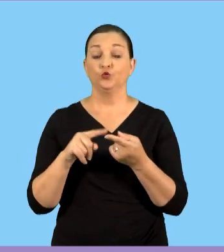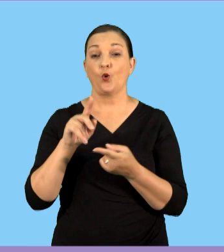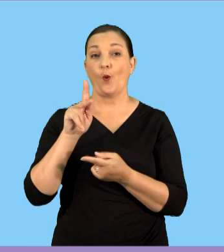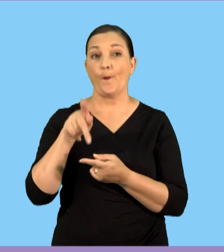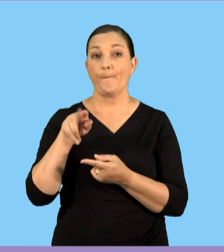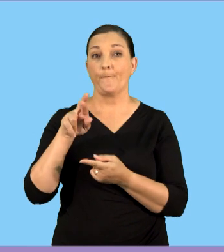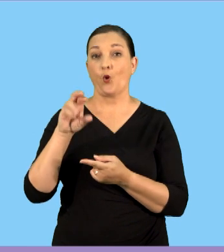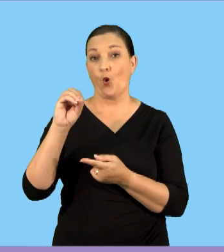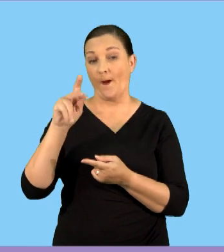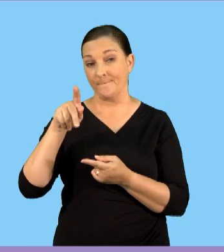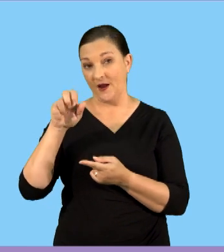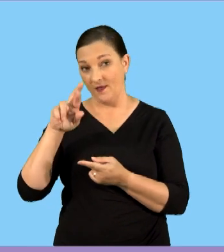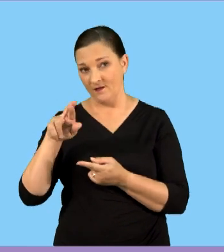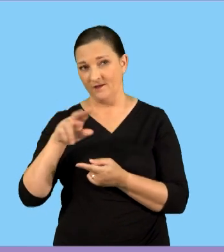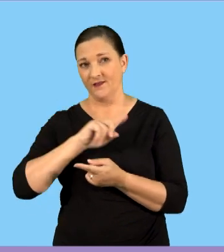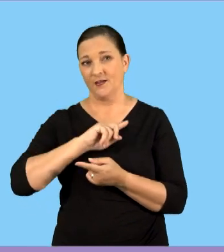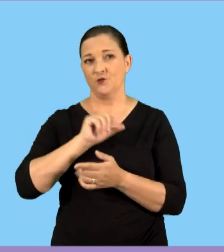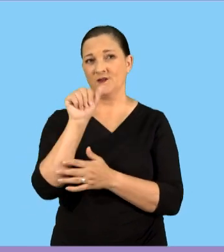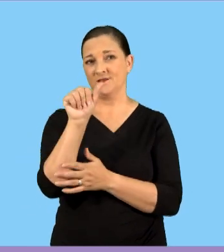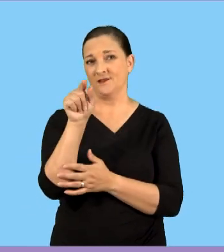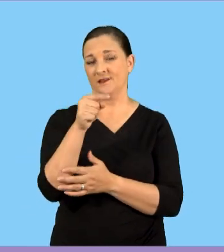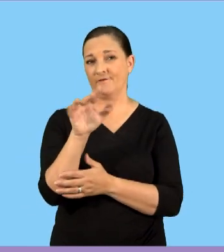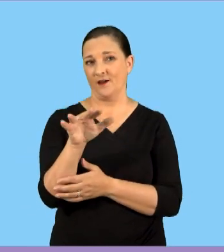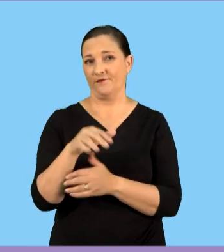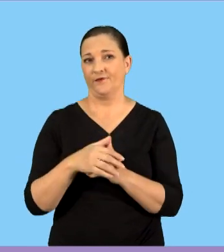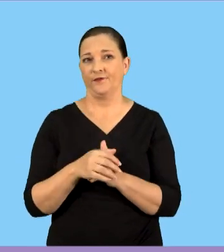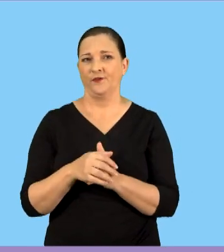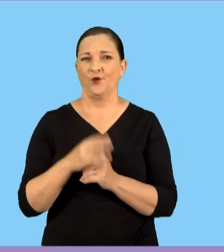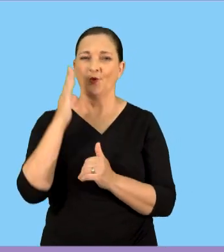that 6/5 is the same as